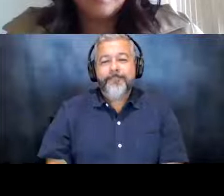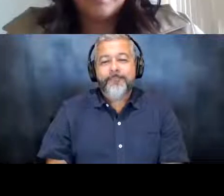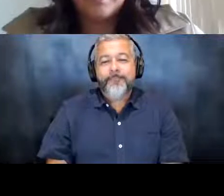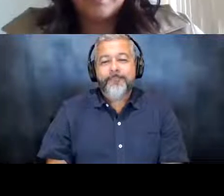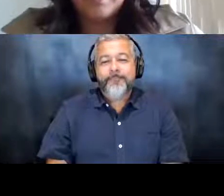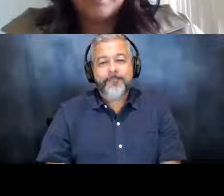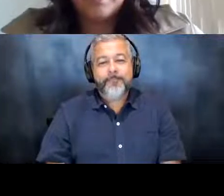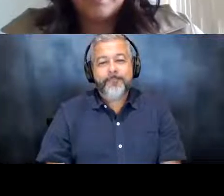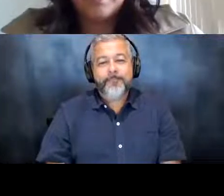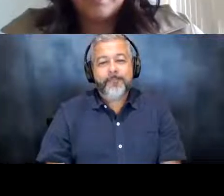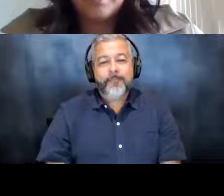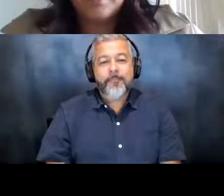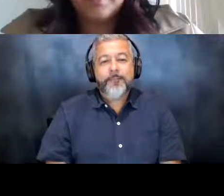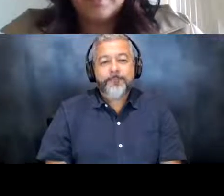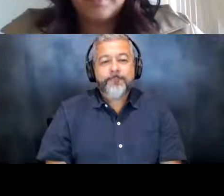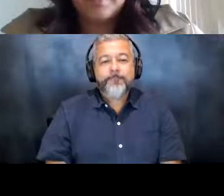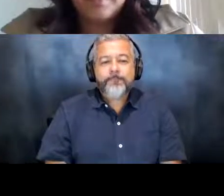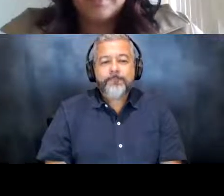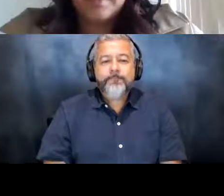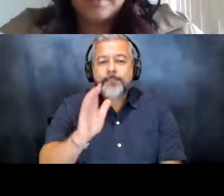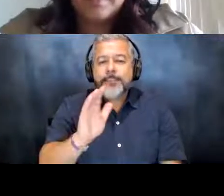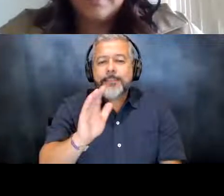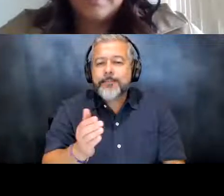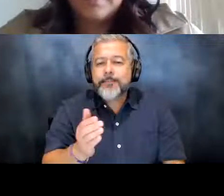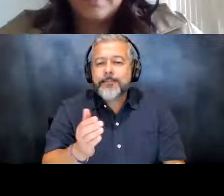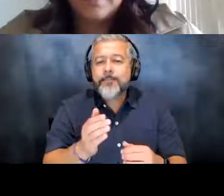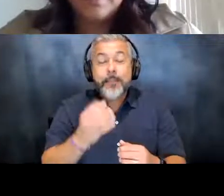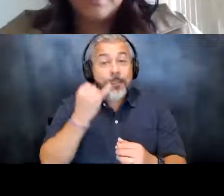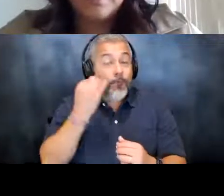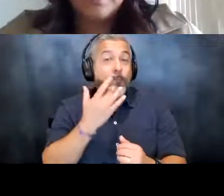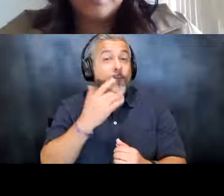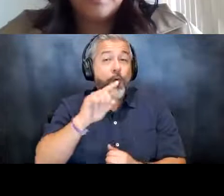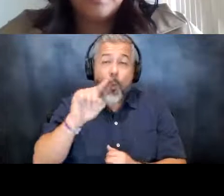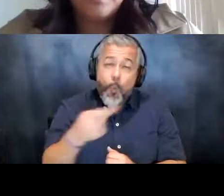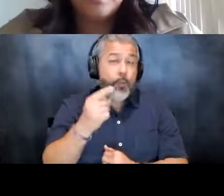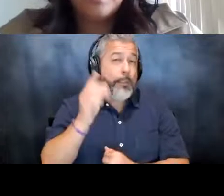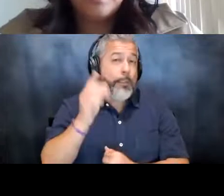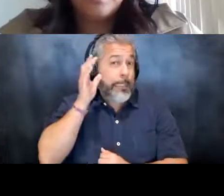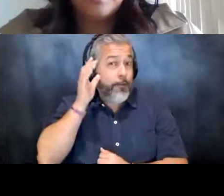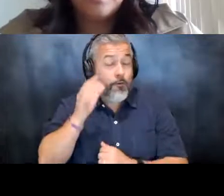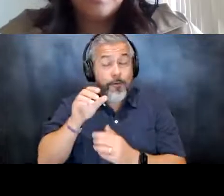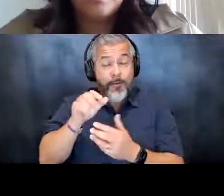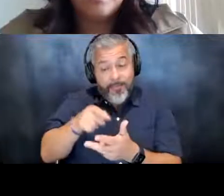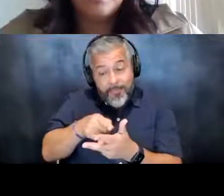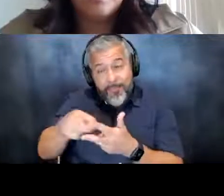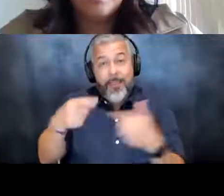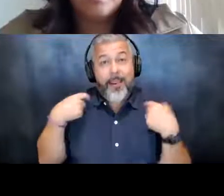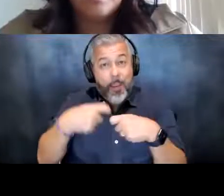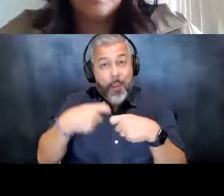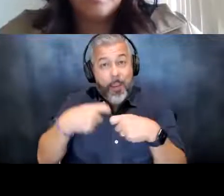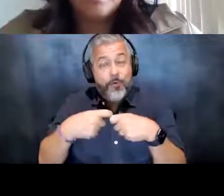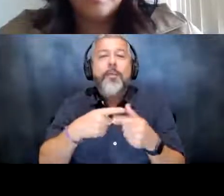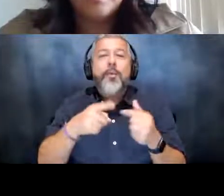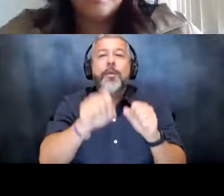And it looks like there is an option to hear only the interpreted language. To do that, you click Mute Original